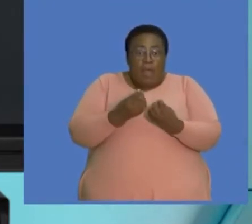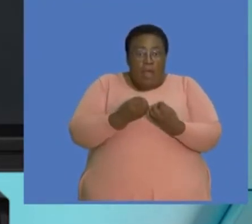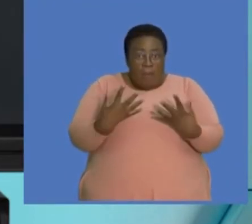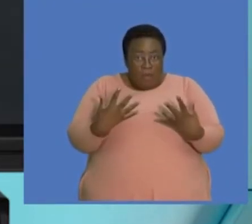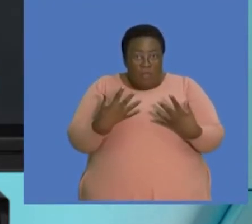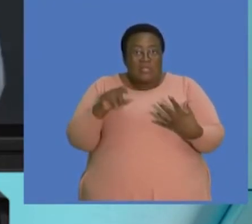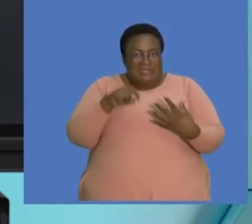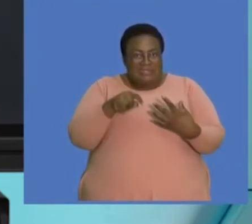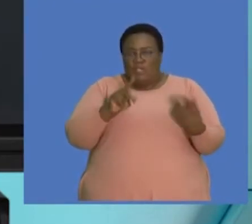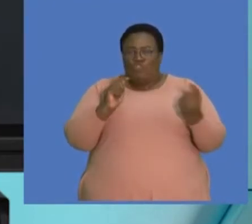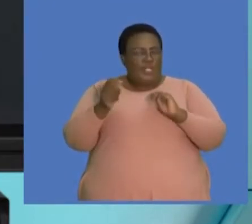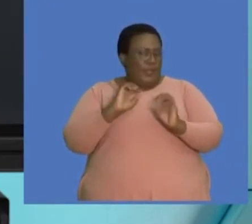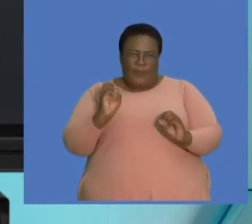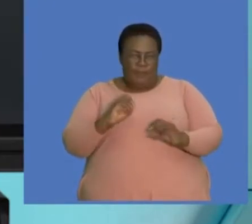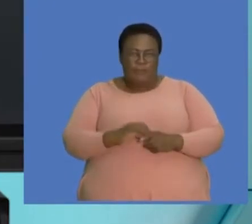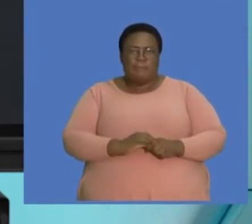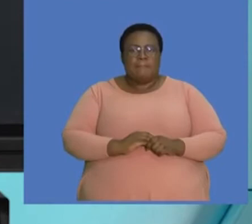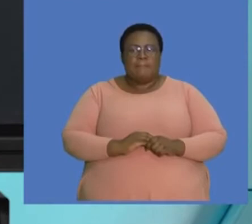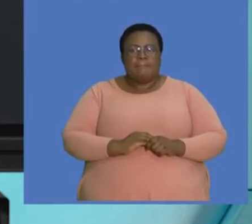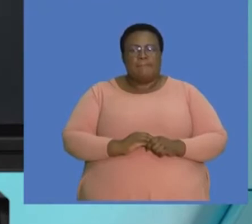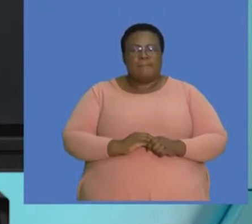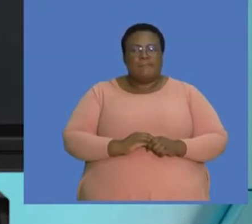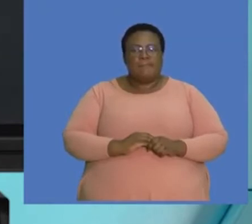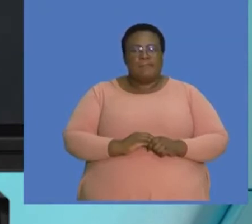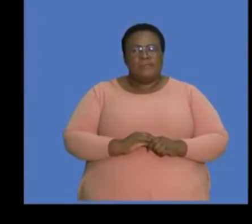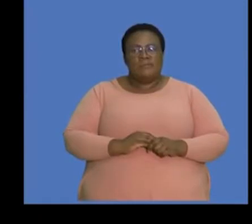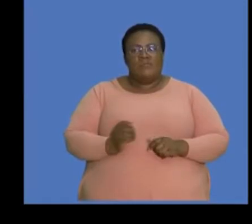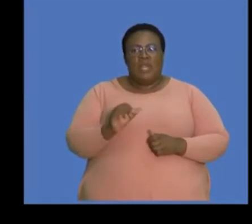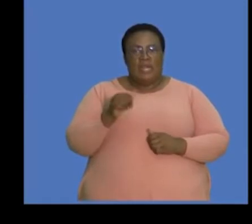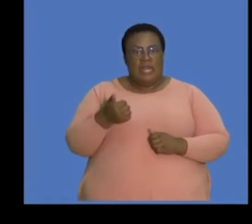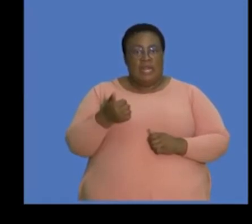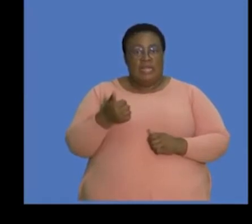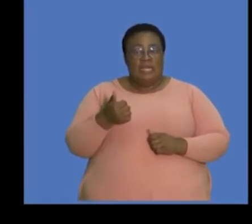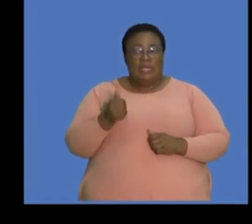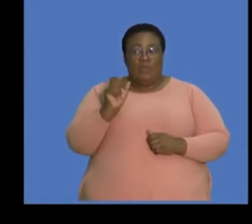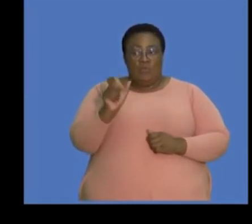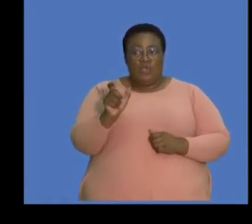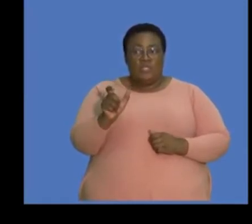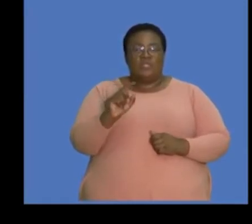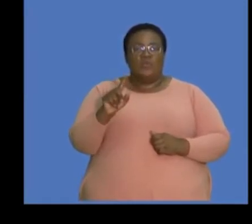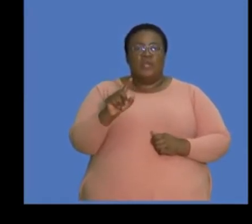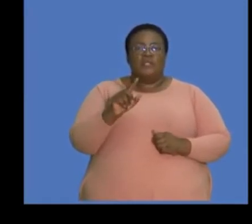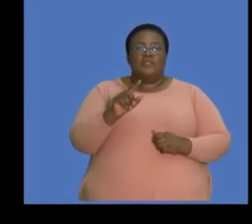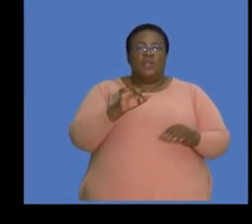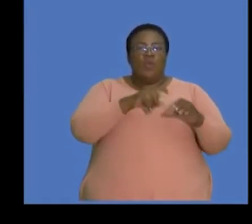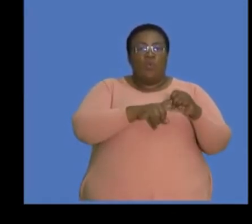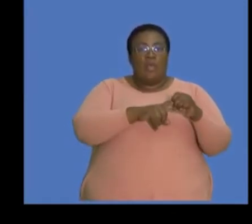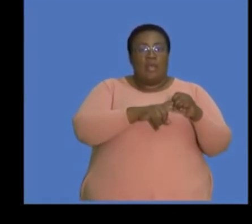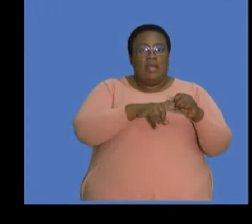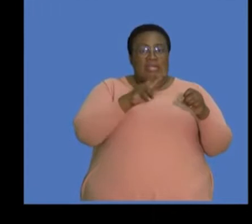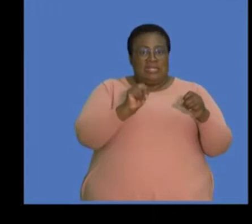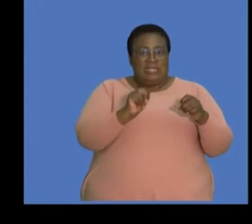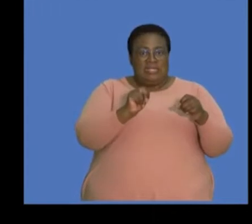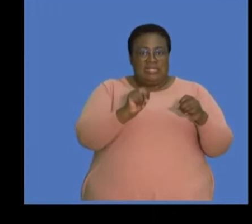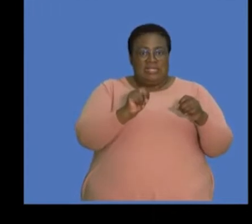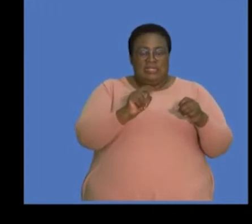change. Okay, or it is conserved, put simply, right? And then the other term is quantization of charge. This is a very,